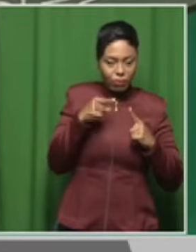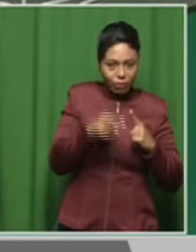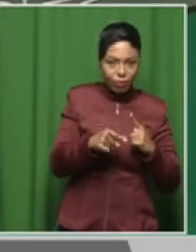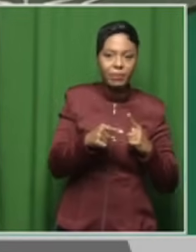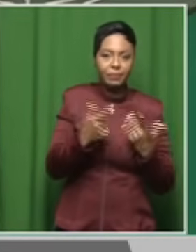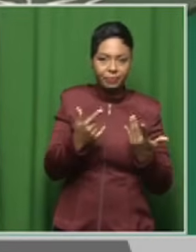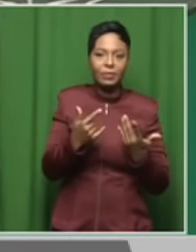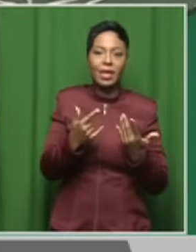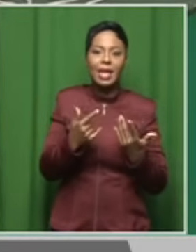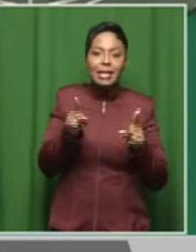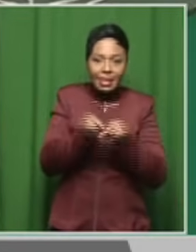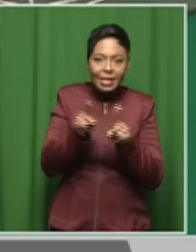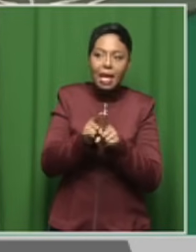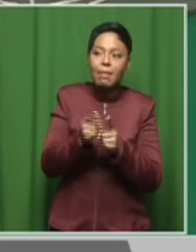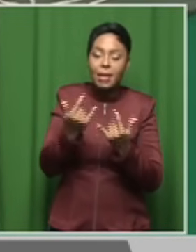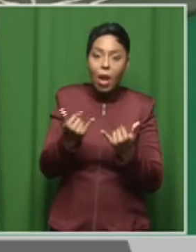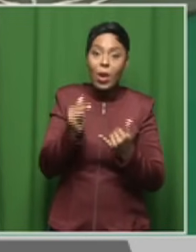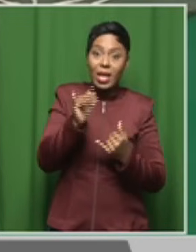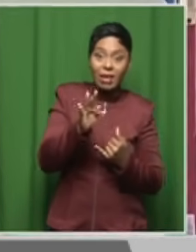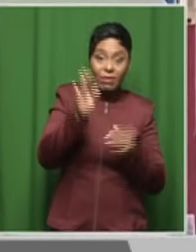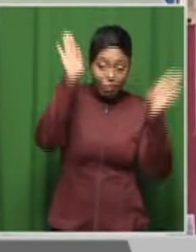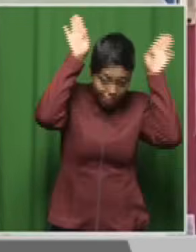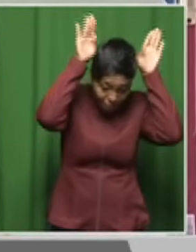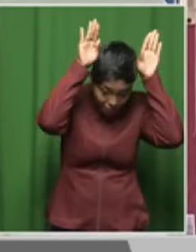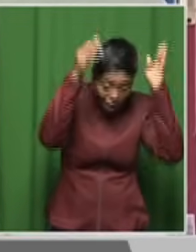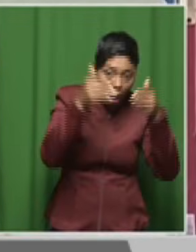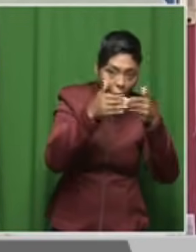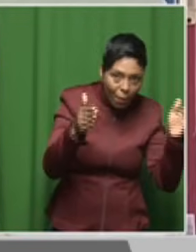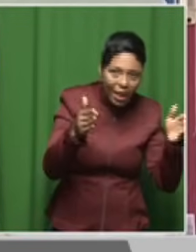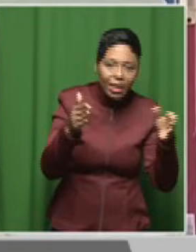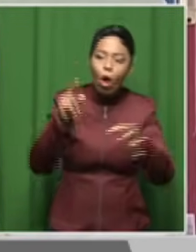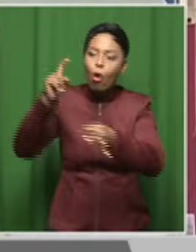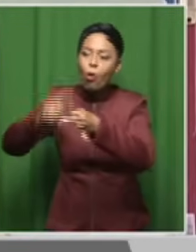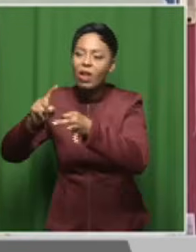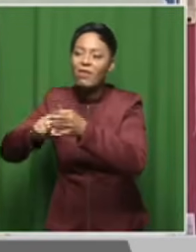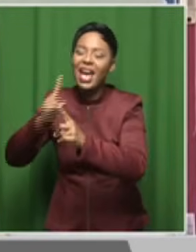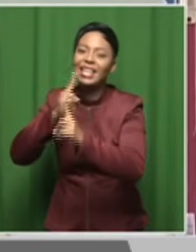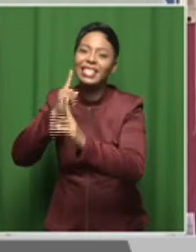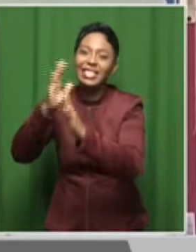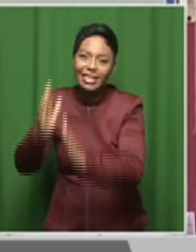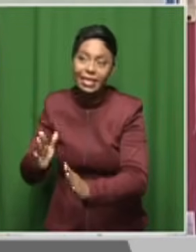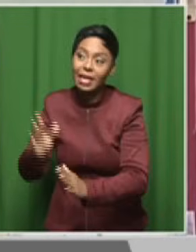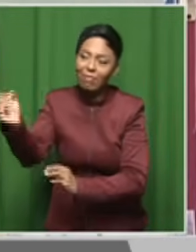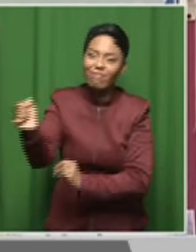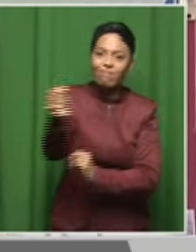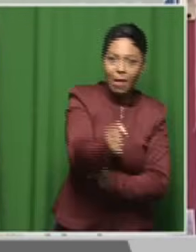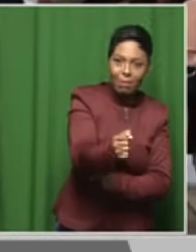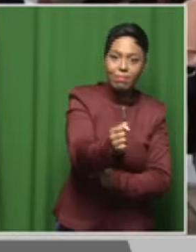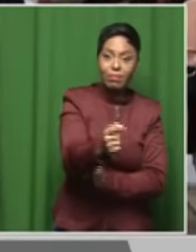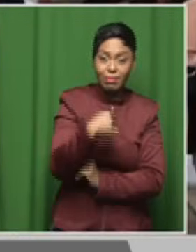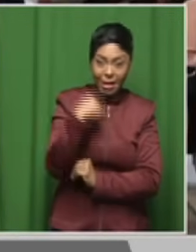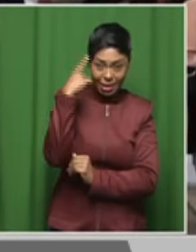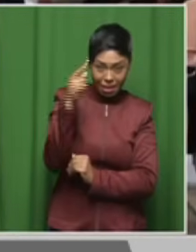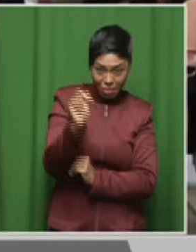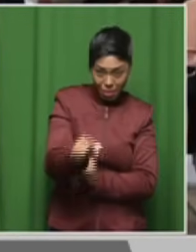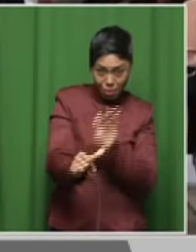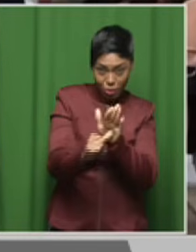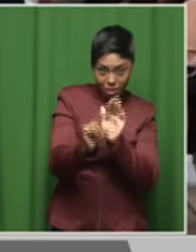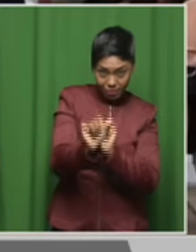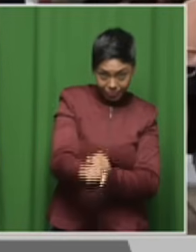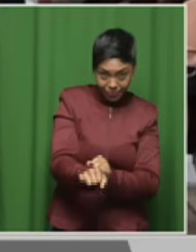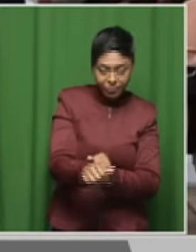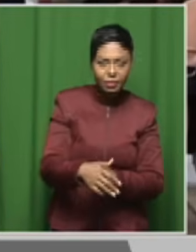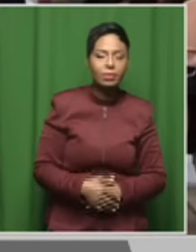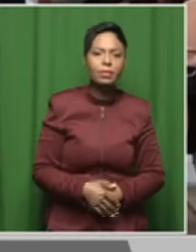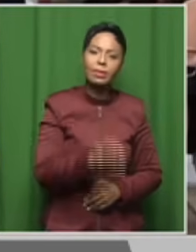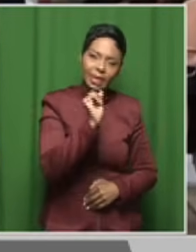teachers qualified then. That's another issue that I would imagine is quite urgent, Deb. It's